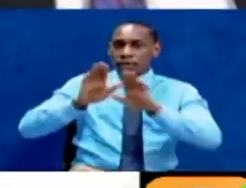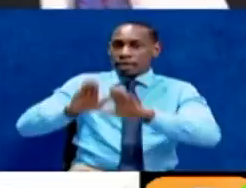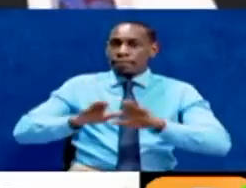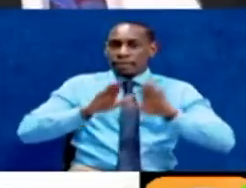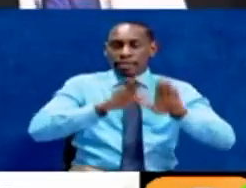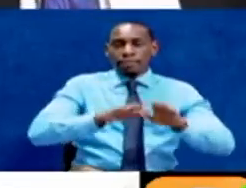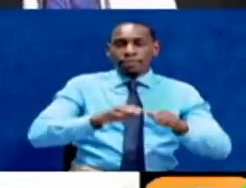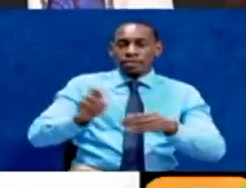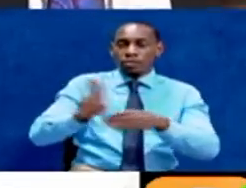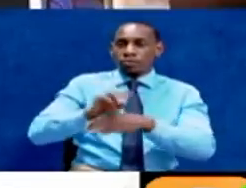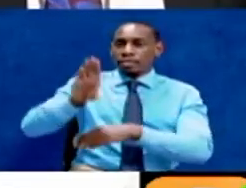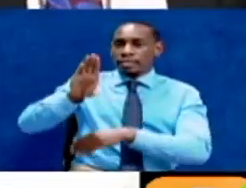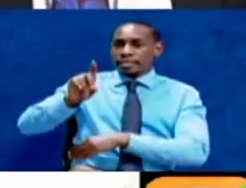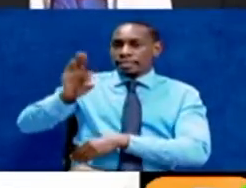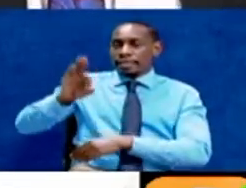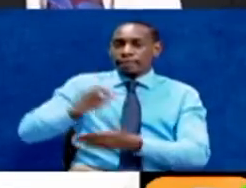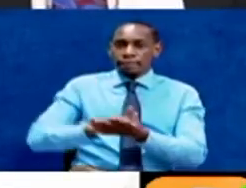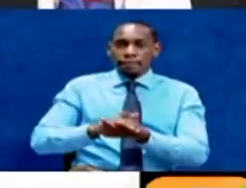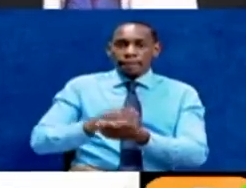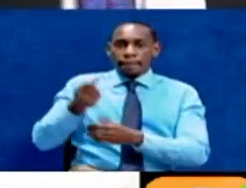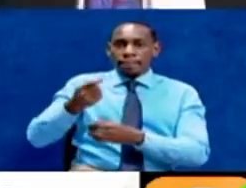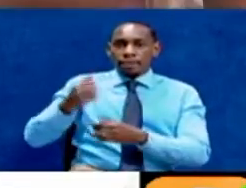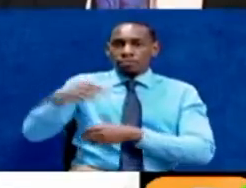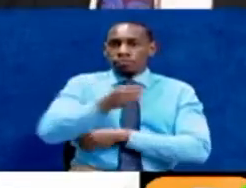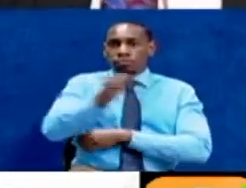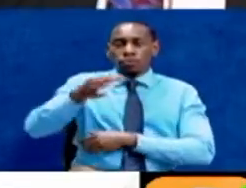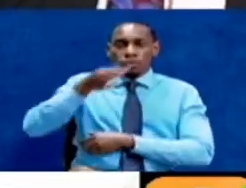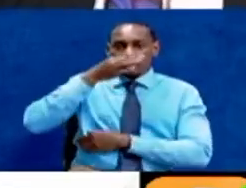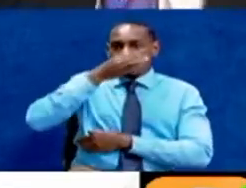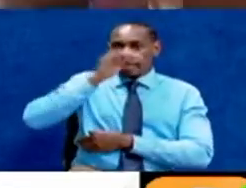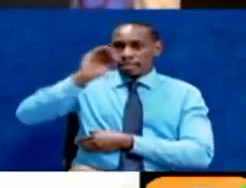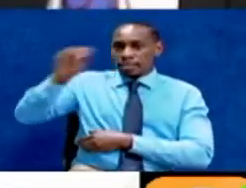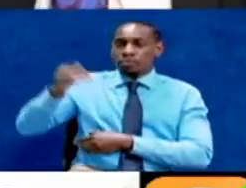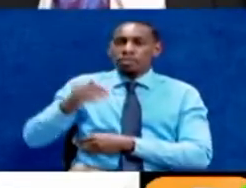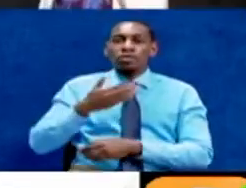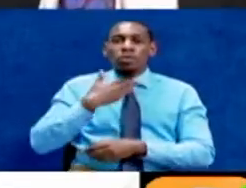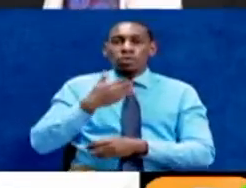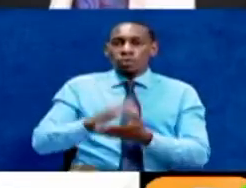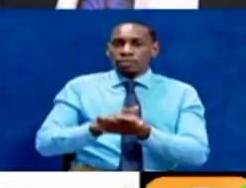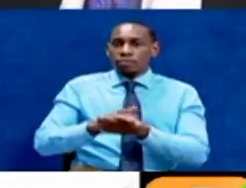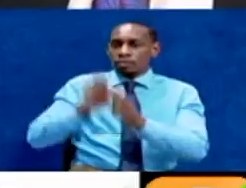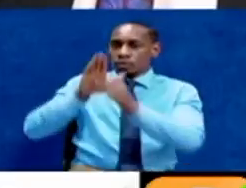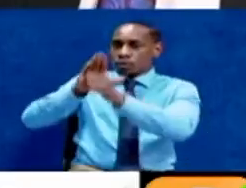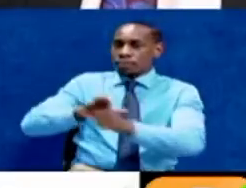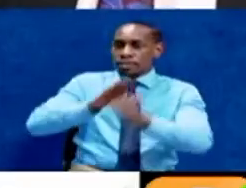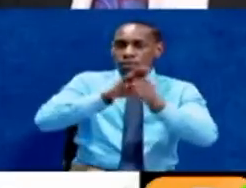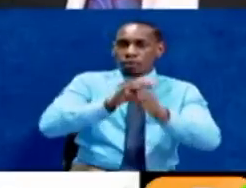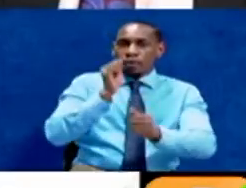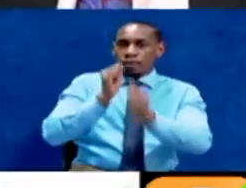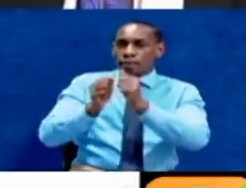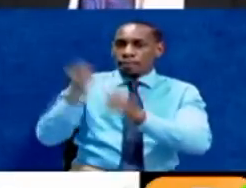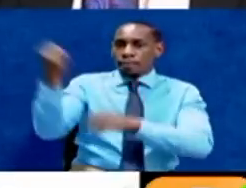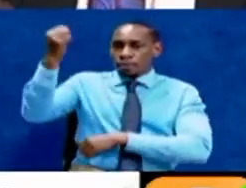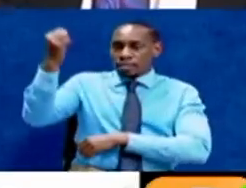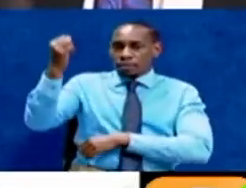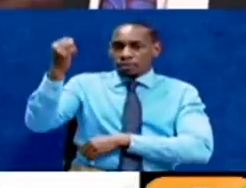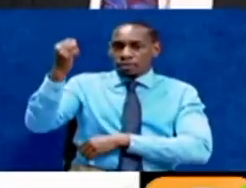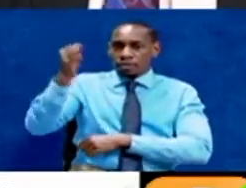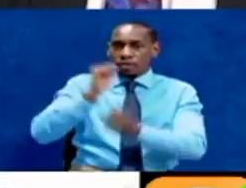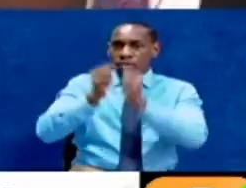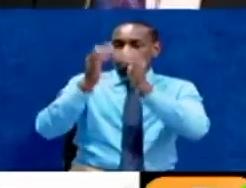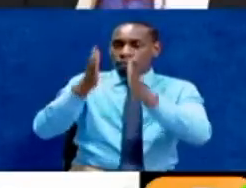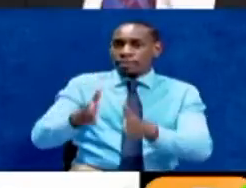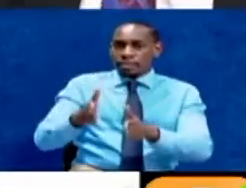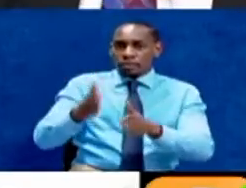money, crisscrossing, running up and down in Nyeri town, trying to outdo all your political competitors on account to trying to bring their profile